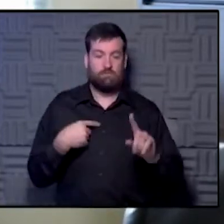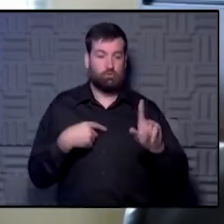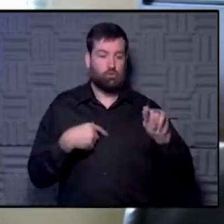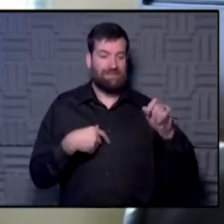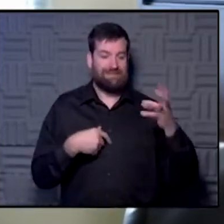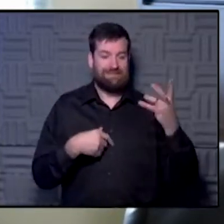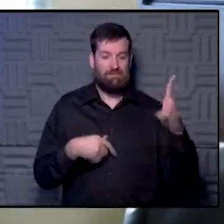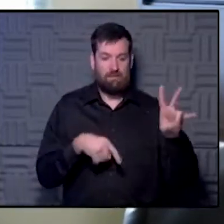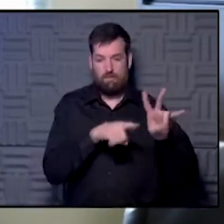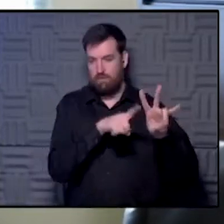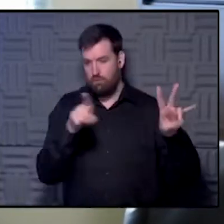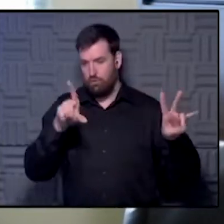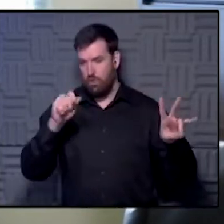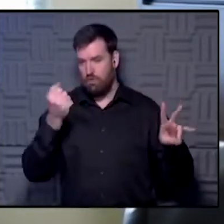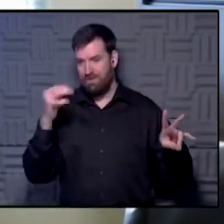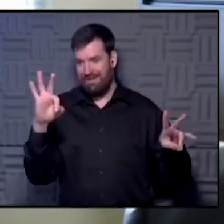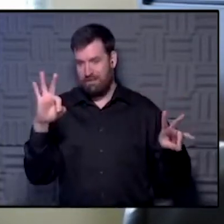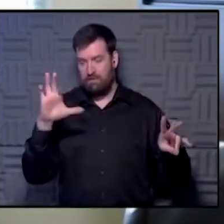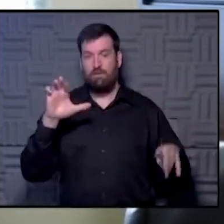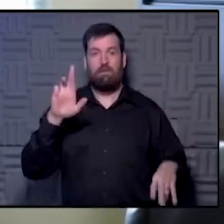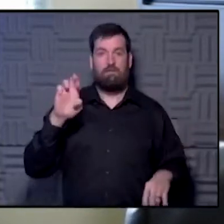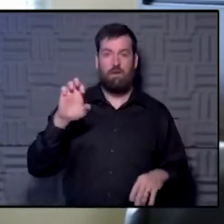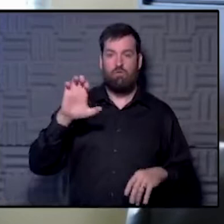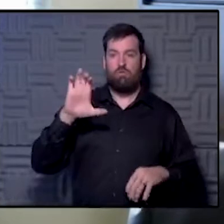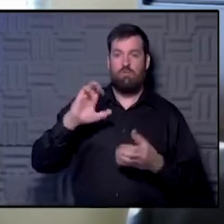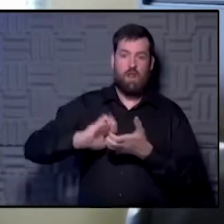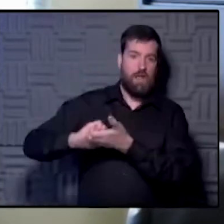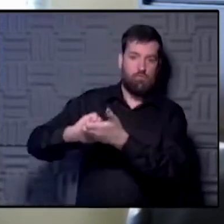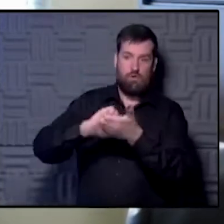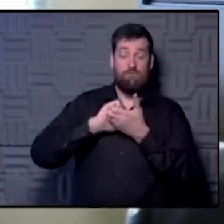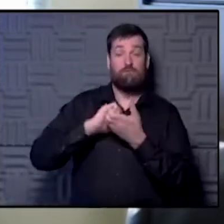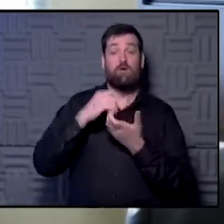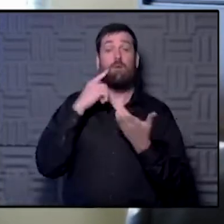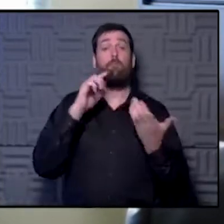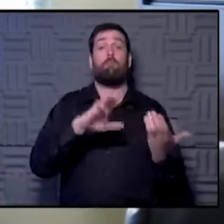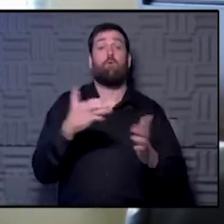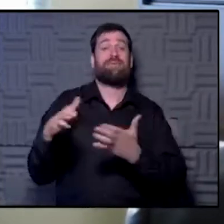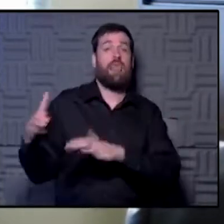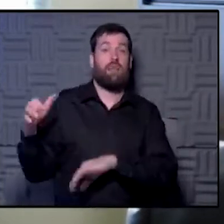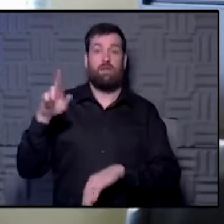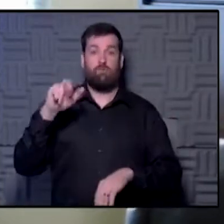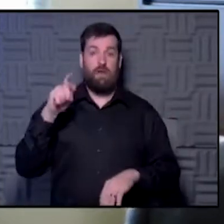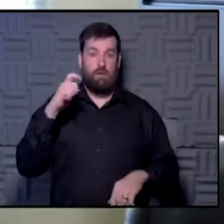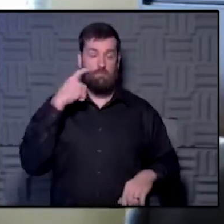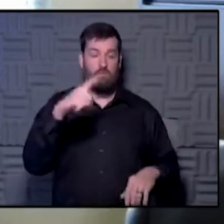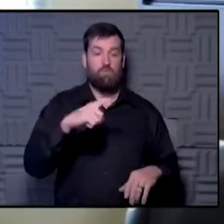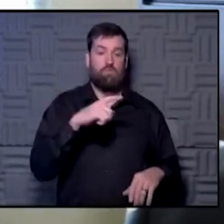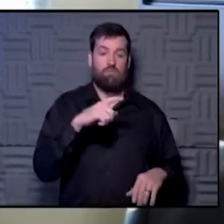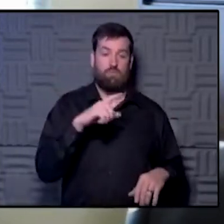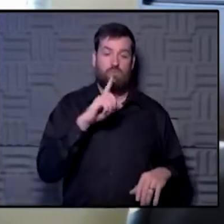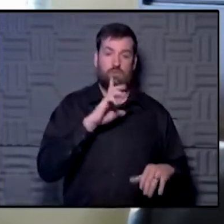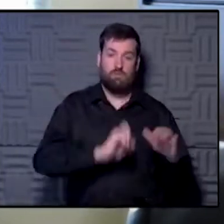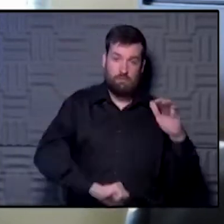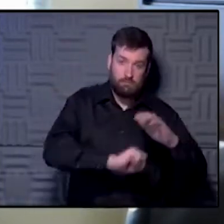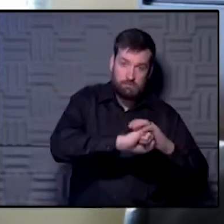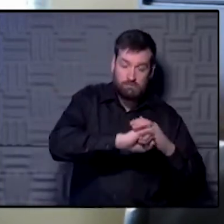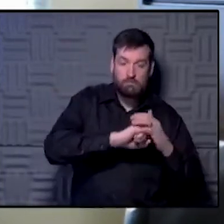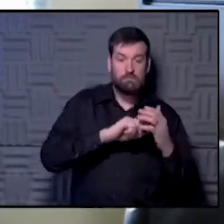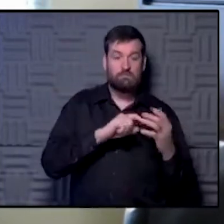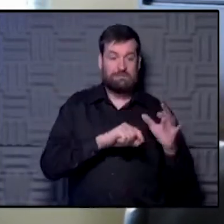to 2019, in the Care Collaborative alone for mortality rates with cardiac and stroke patients, we've moved that measure